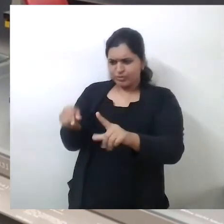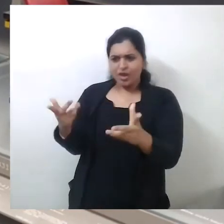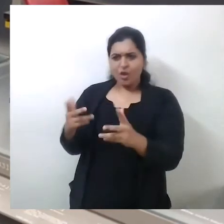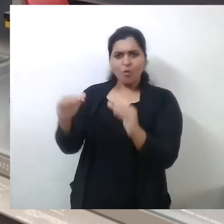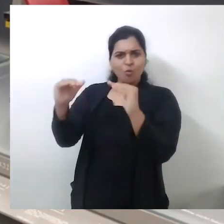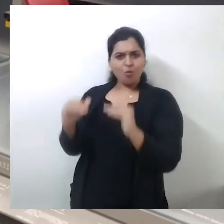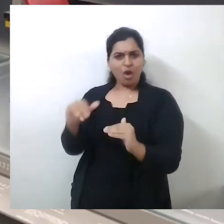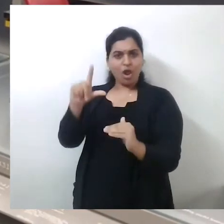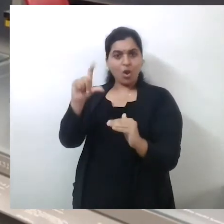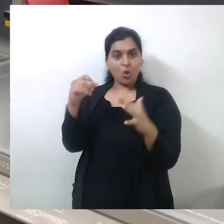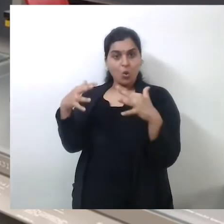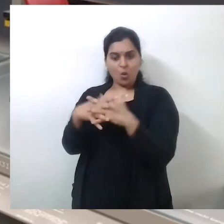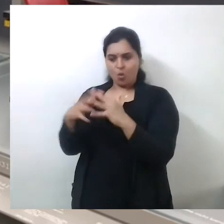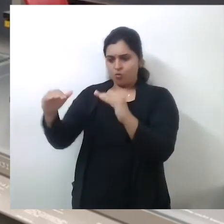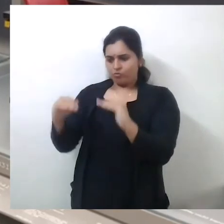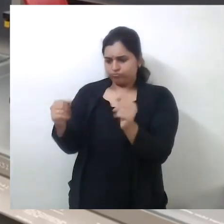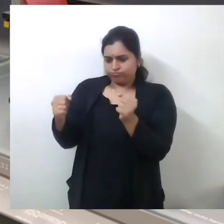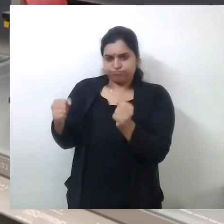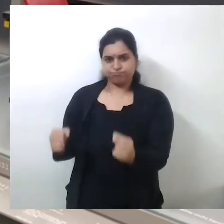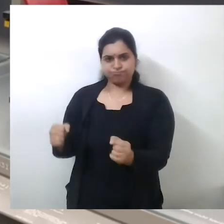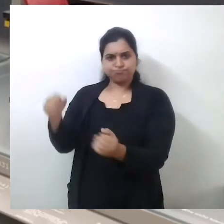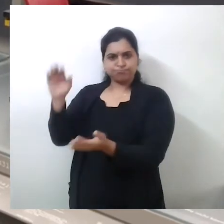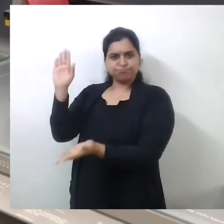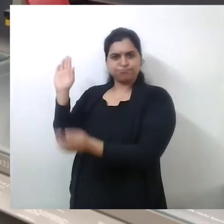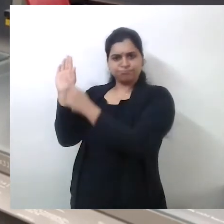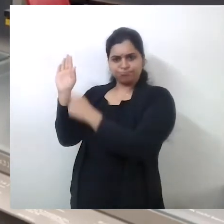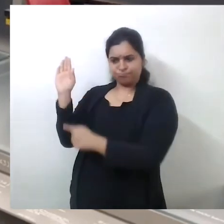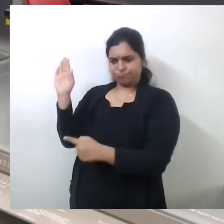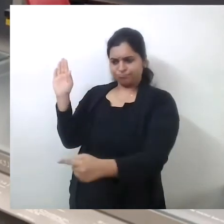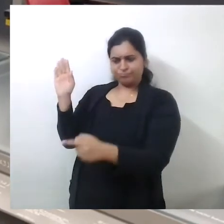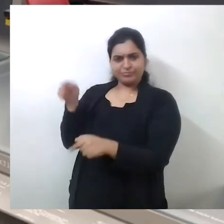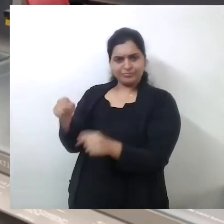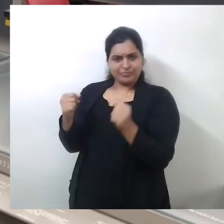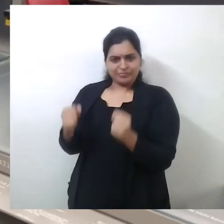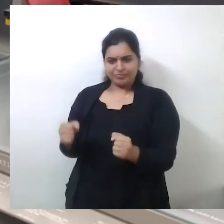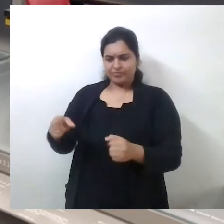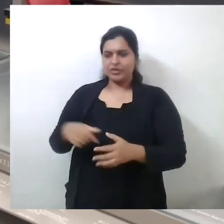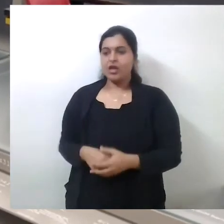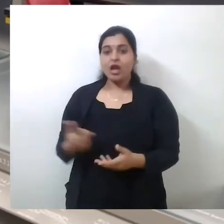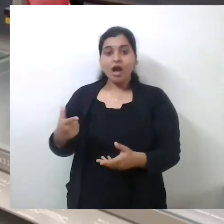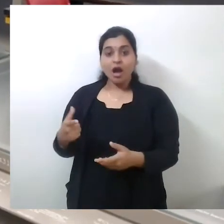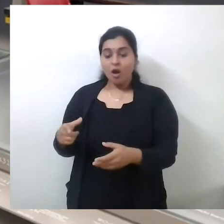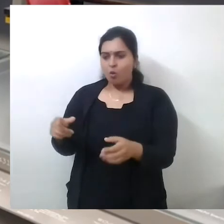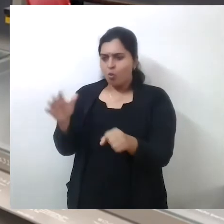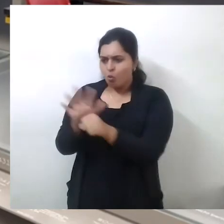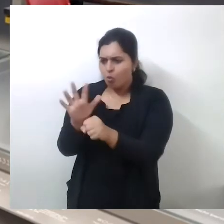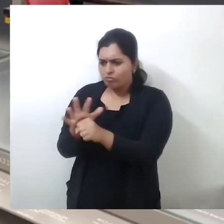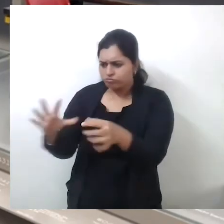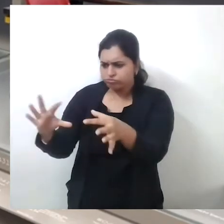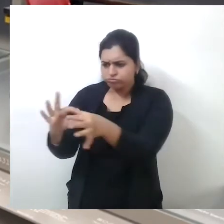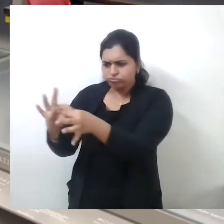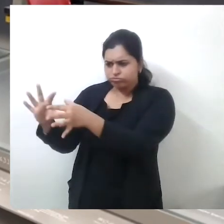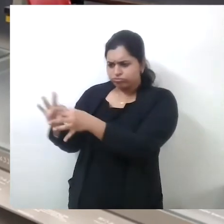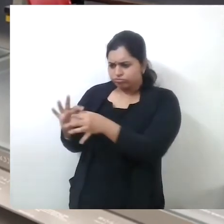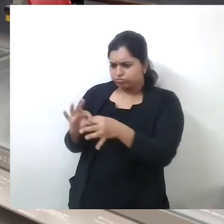the load-bearing structure, which is not hidden. And because of those particular connections that Rietveld created,